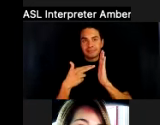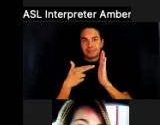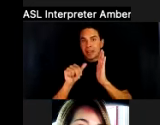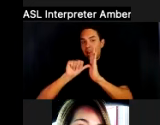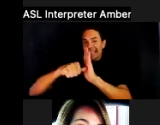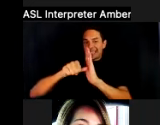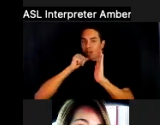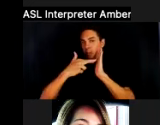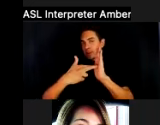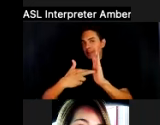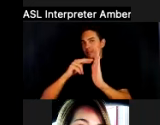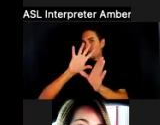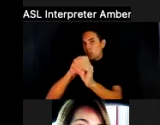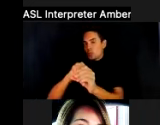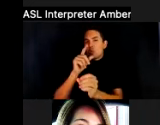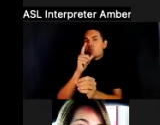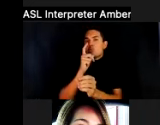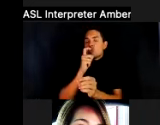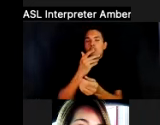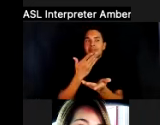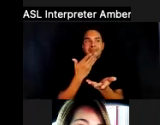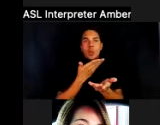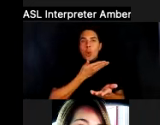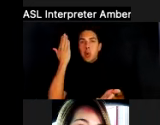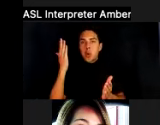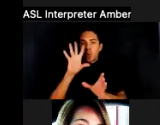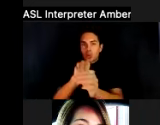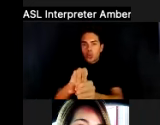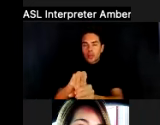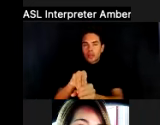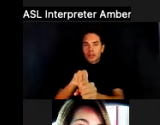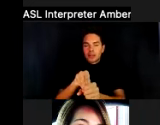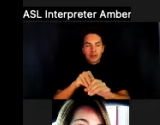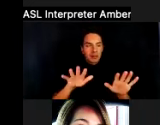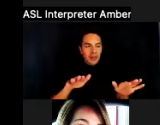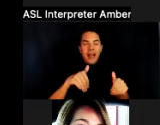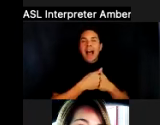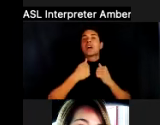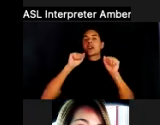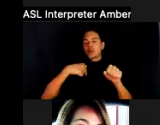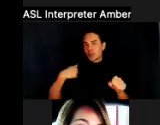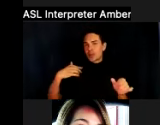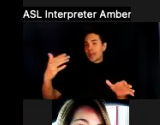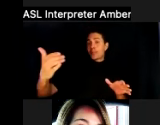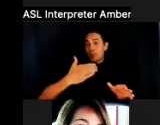highlighted or included in. What are the reasons for that, and how can we understand their stories as